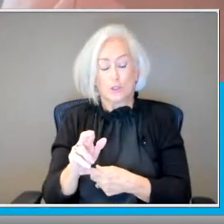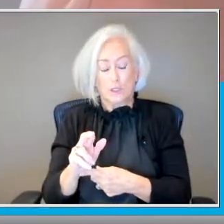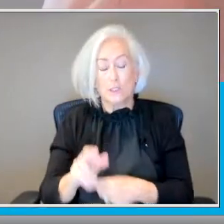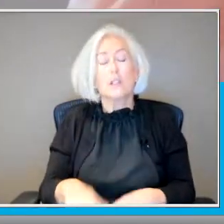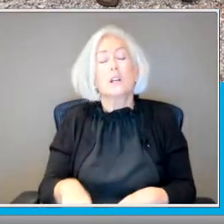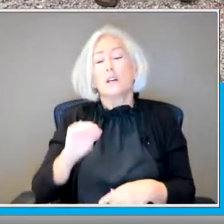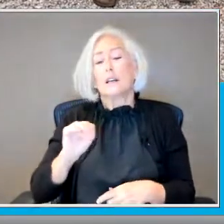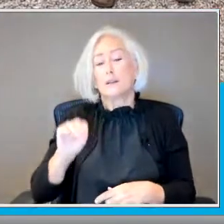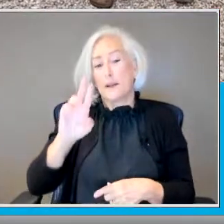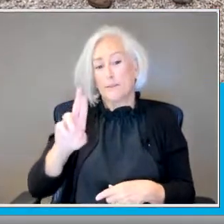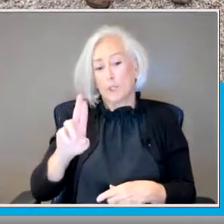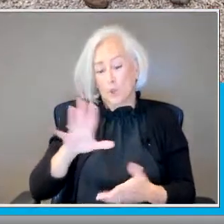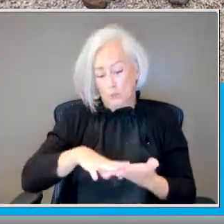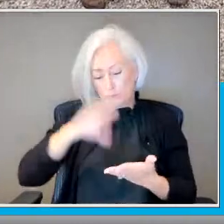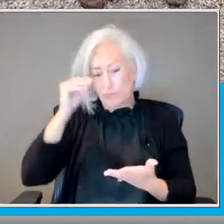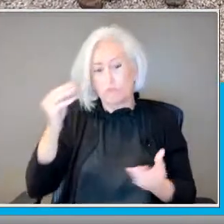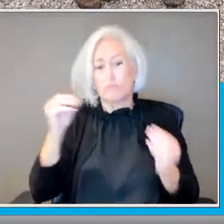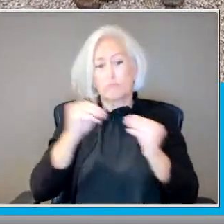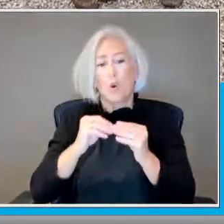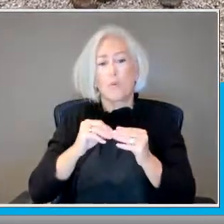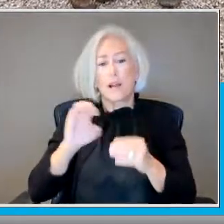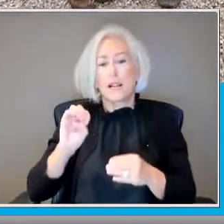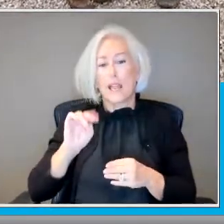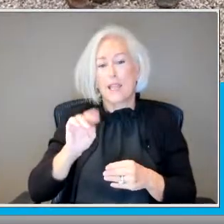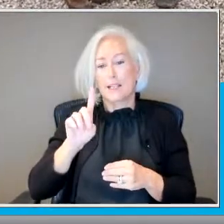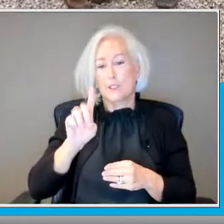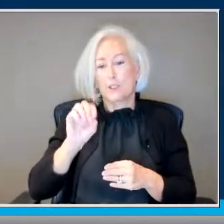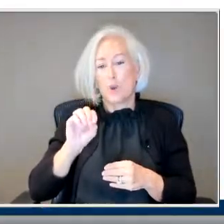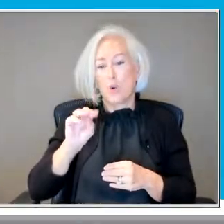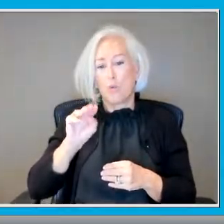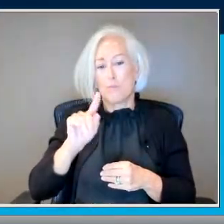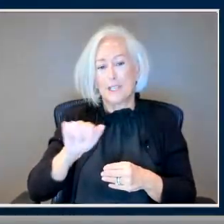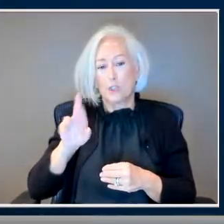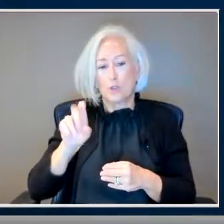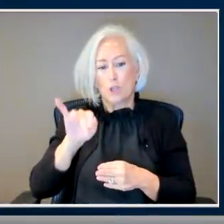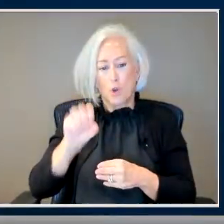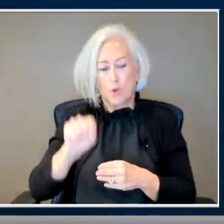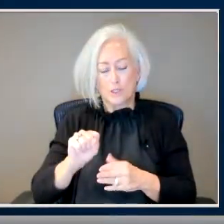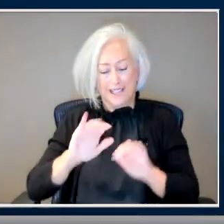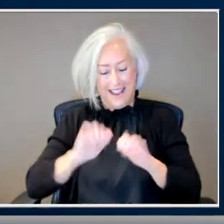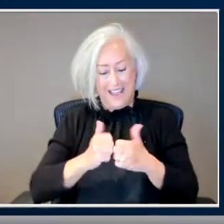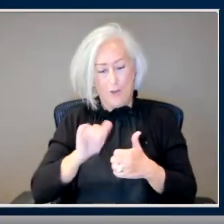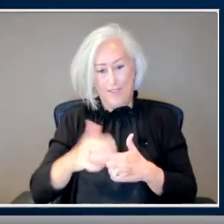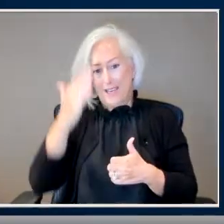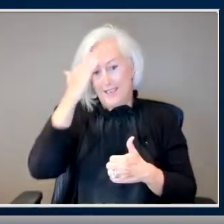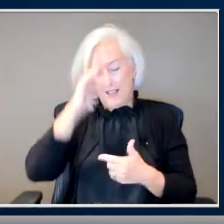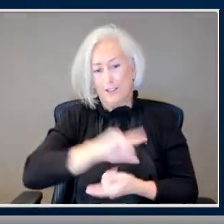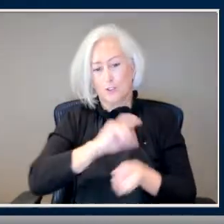endometriosis, how that knowledge is changing everything for one young woman. Friday at 8.